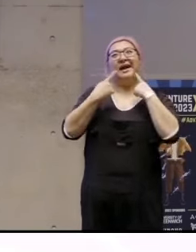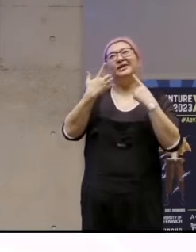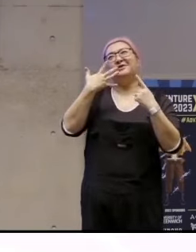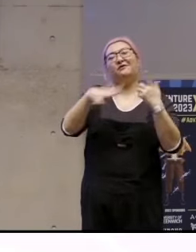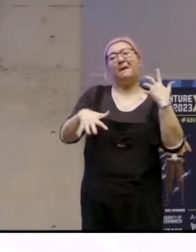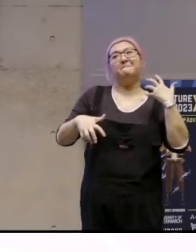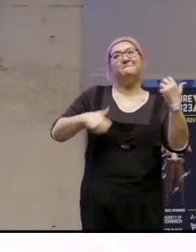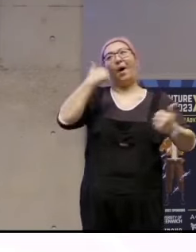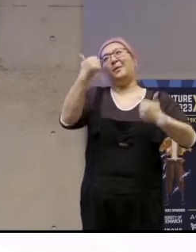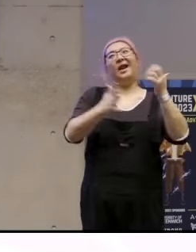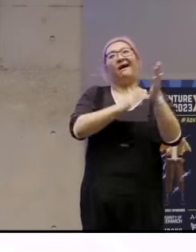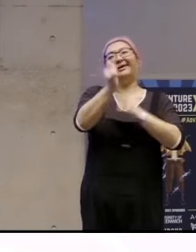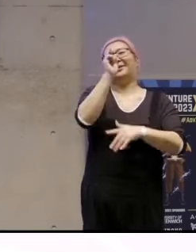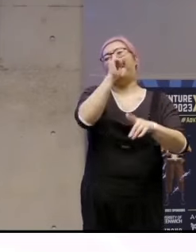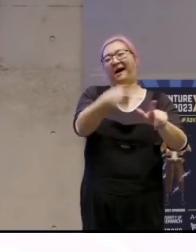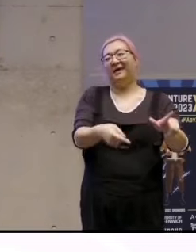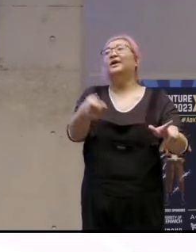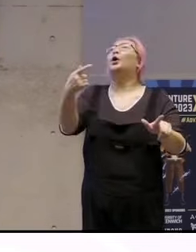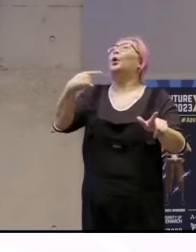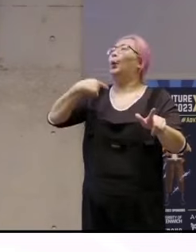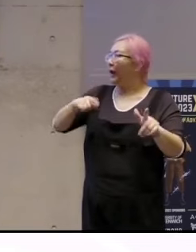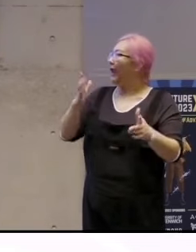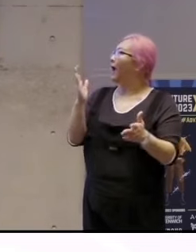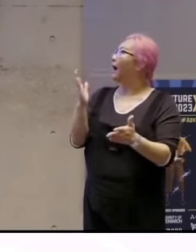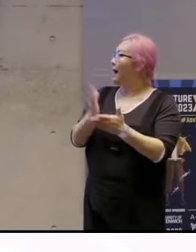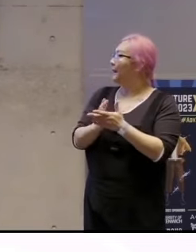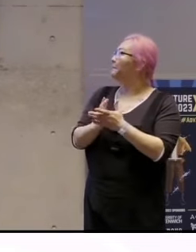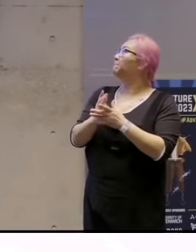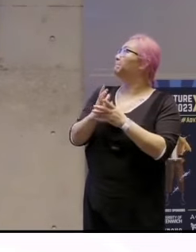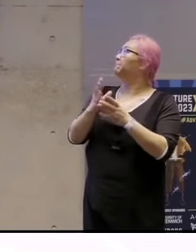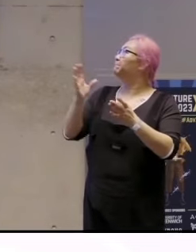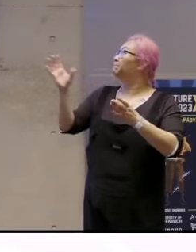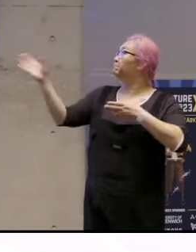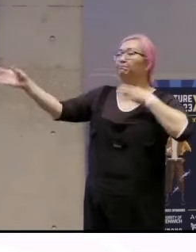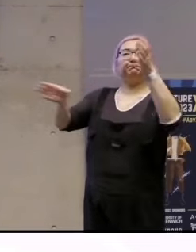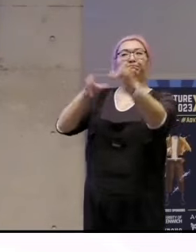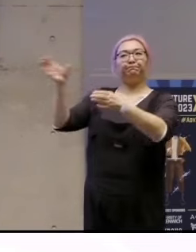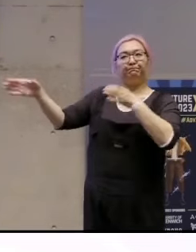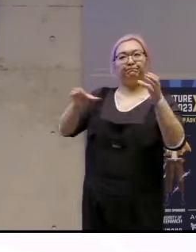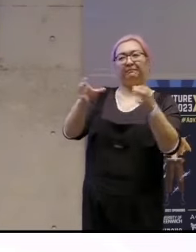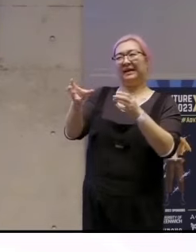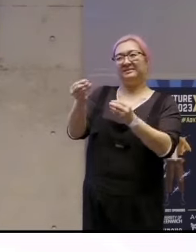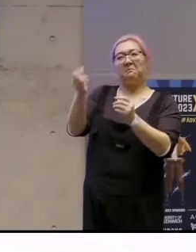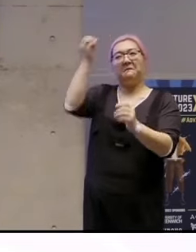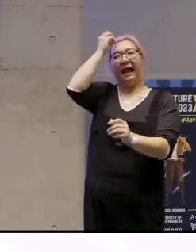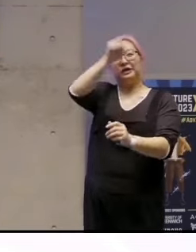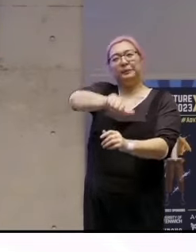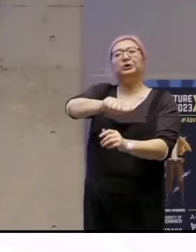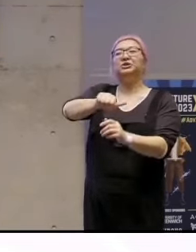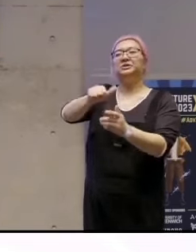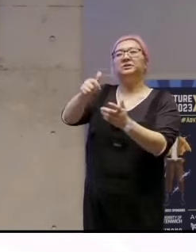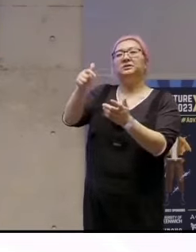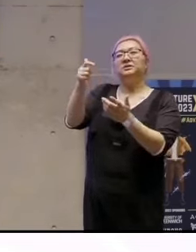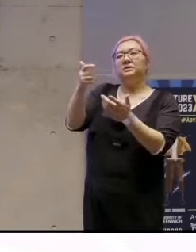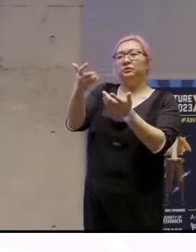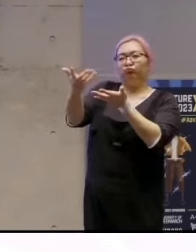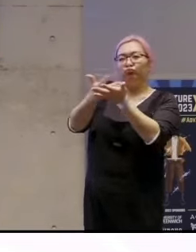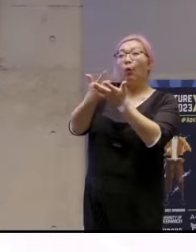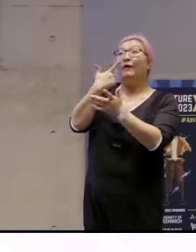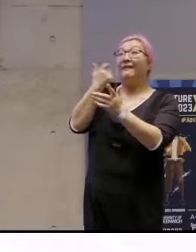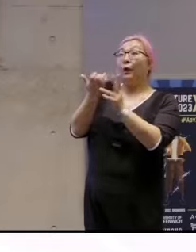we worked with two medical professionals, and we found them through this organization called Gaming the Mind, which is a